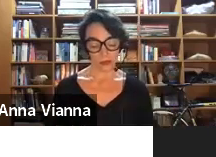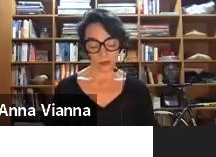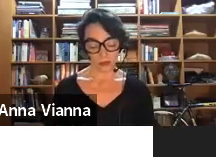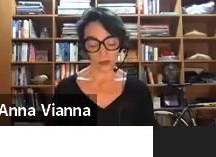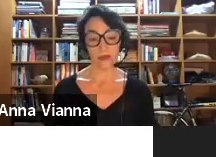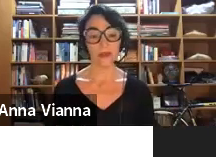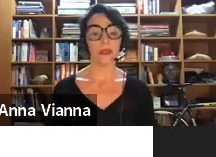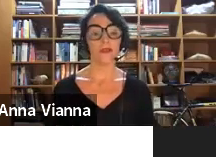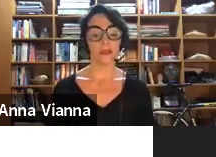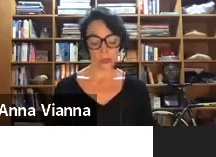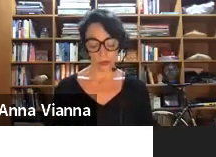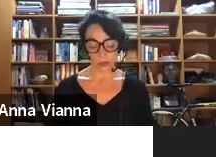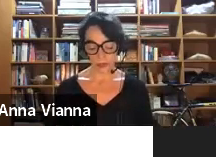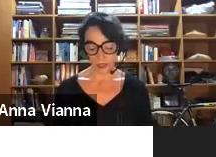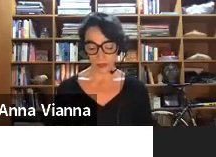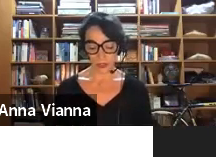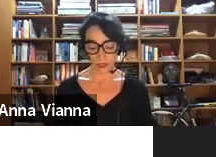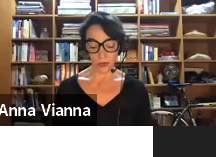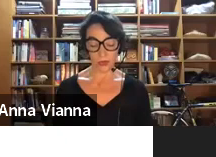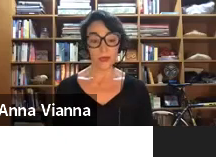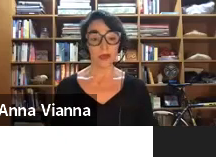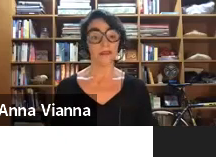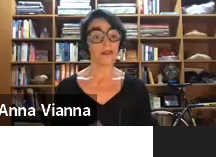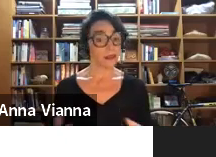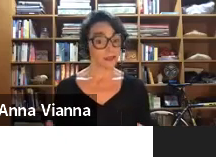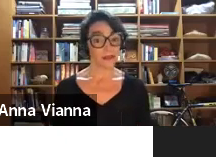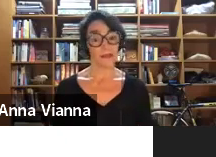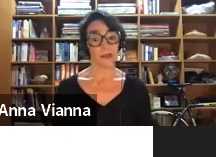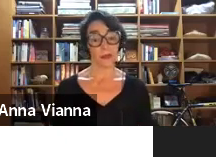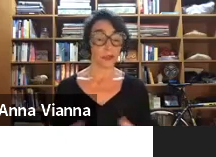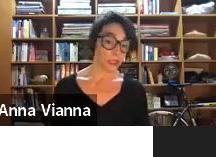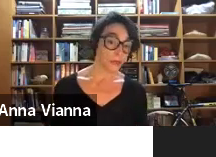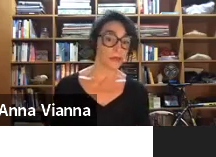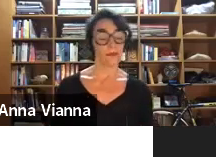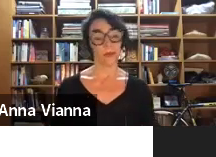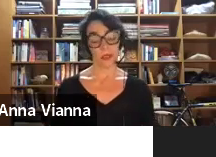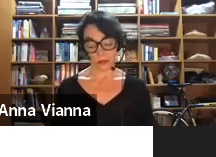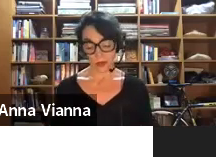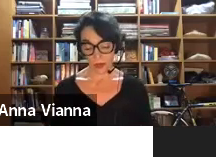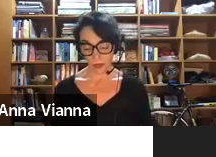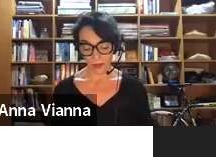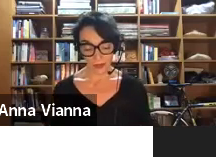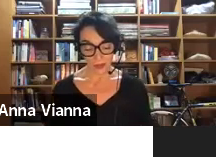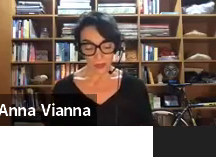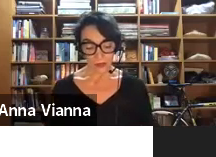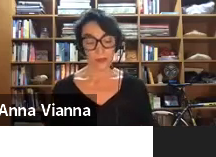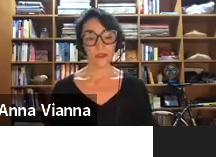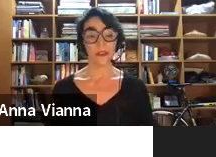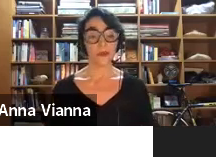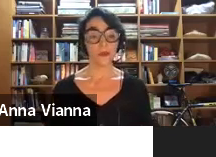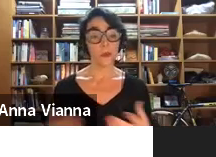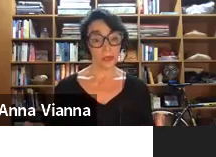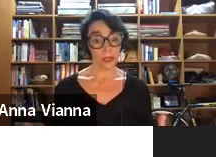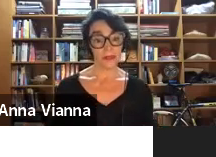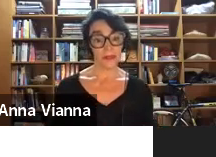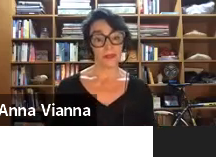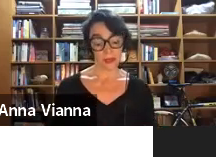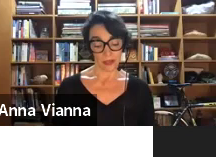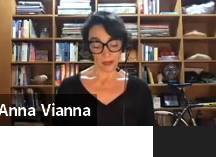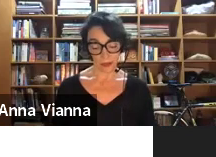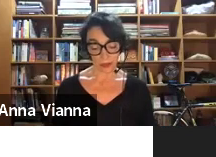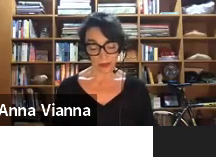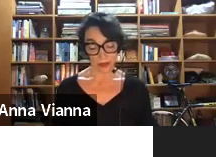in 2007, Rede Globo decided to test not only me, but many other colleagues to see who would